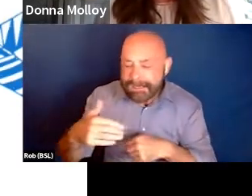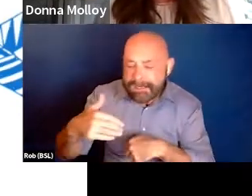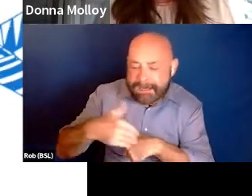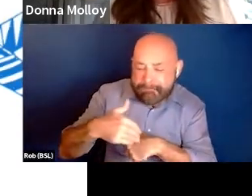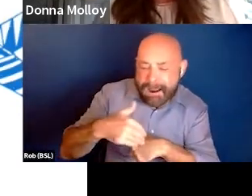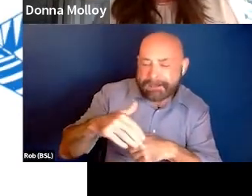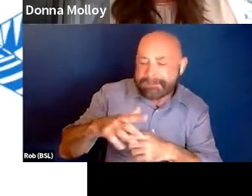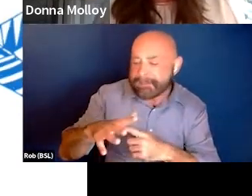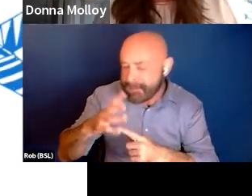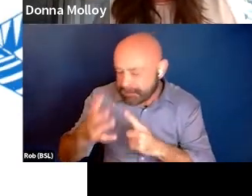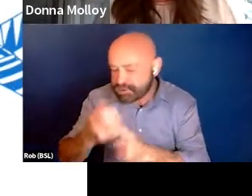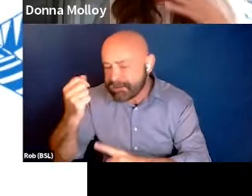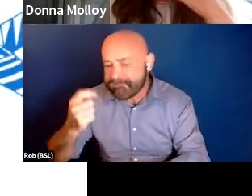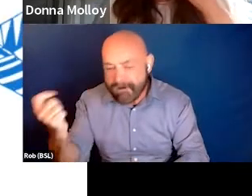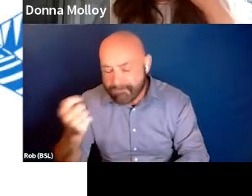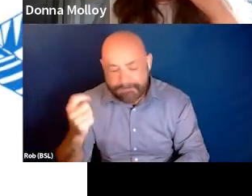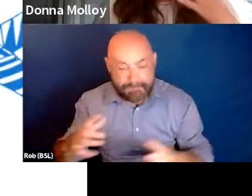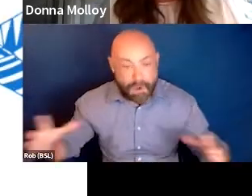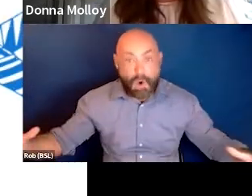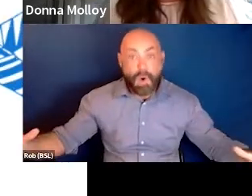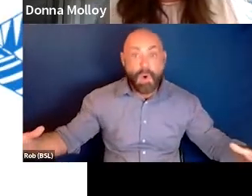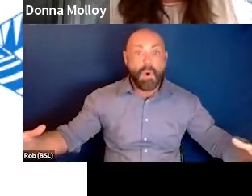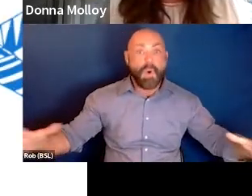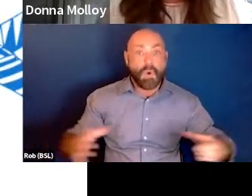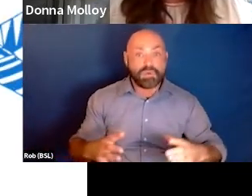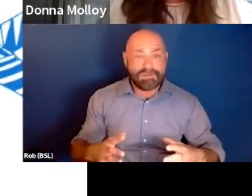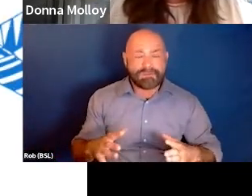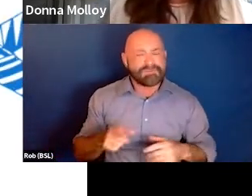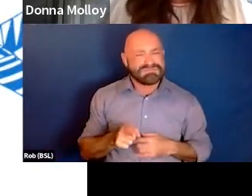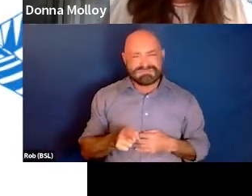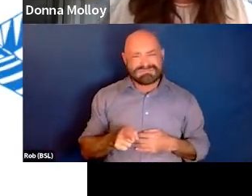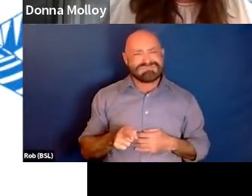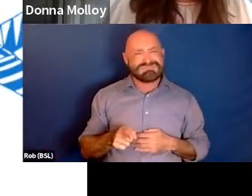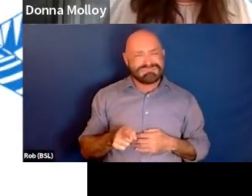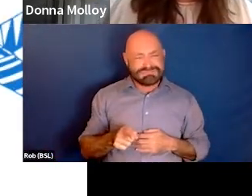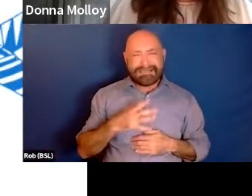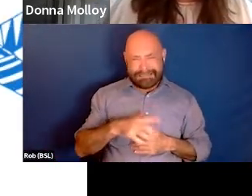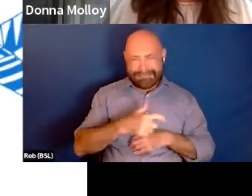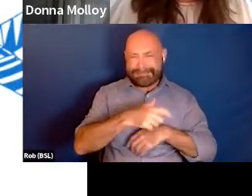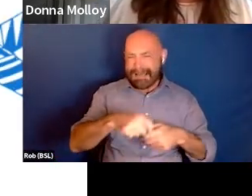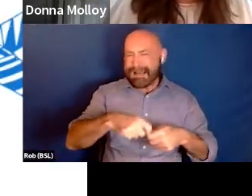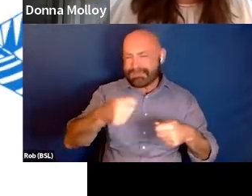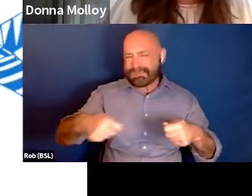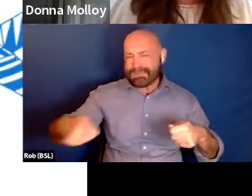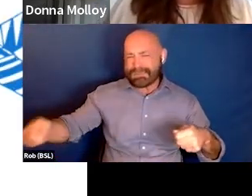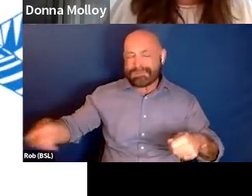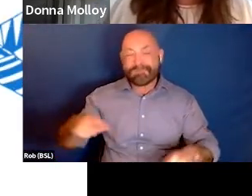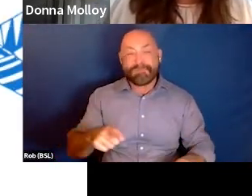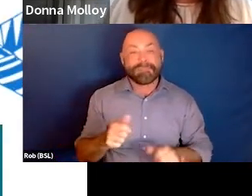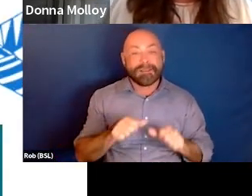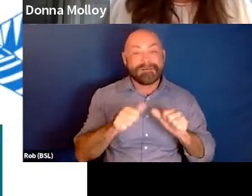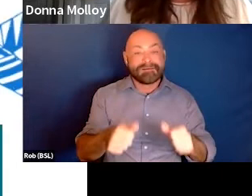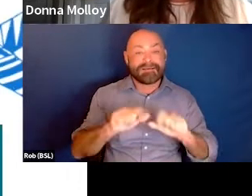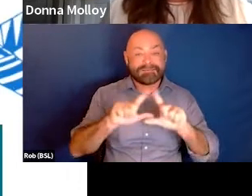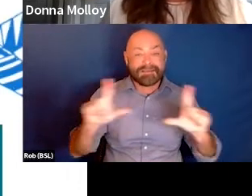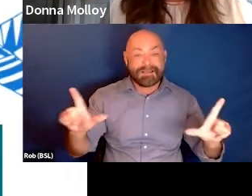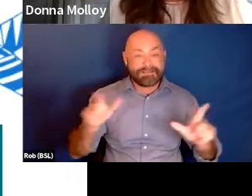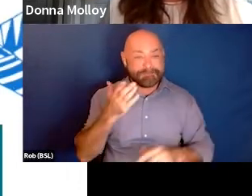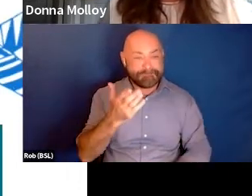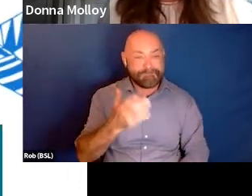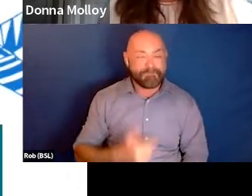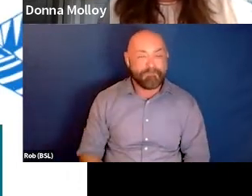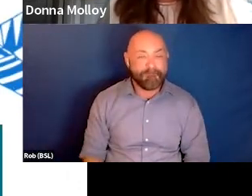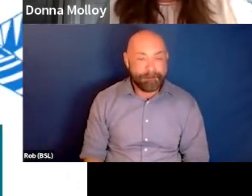being achieved by their current local service offer. And so next slide, please. And so the